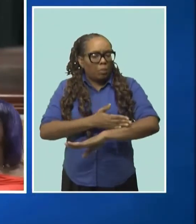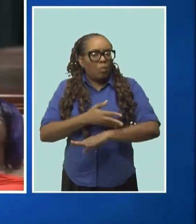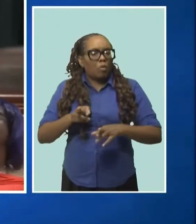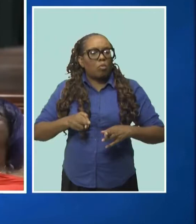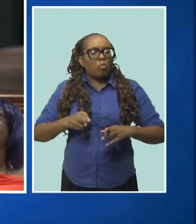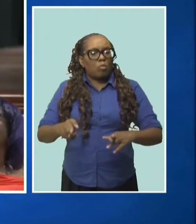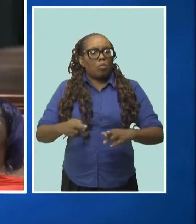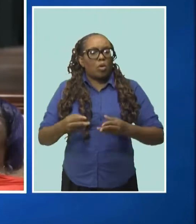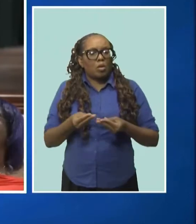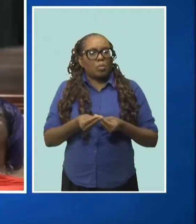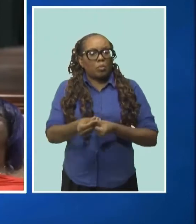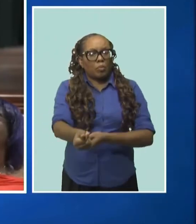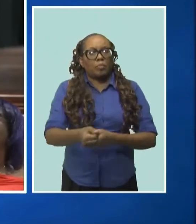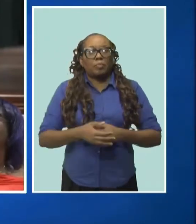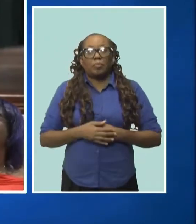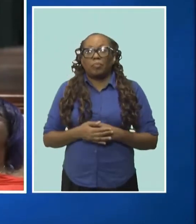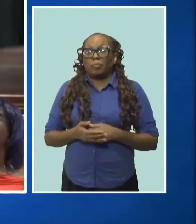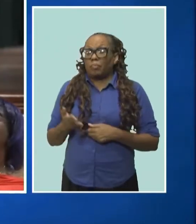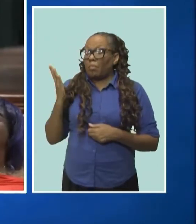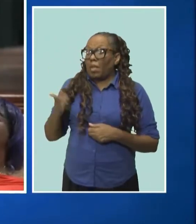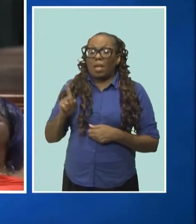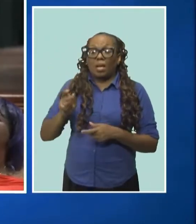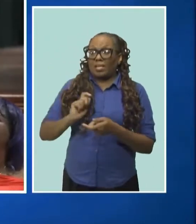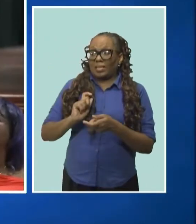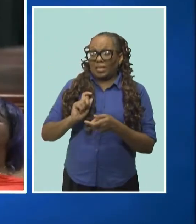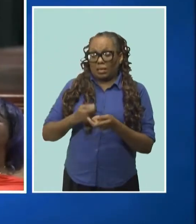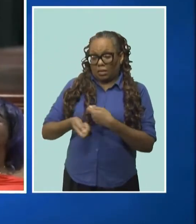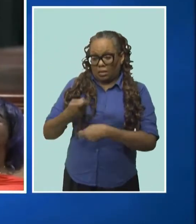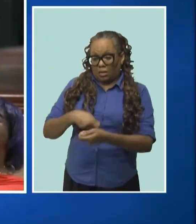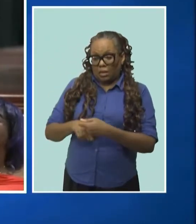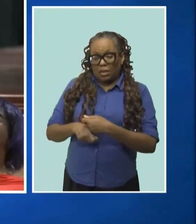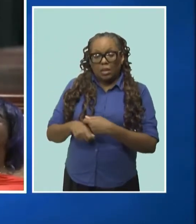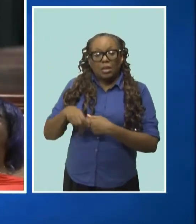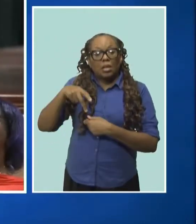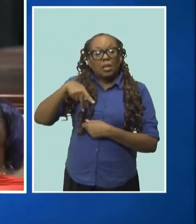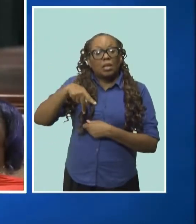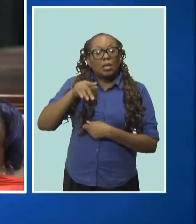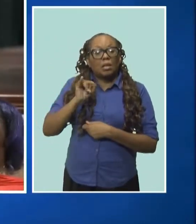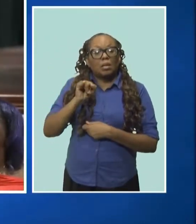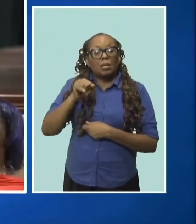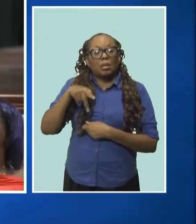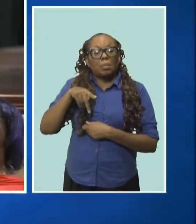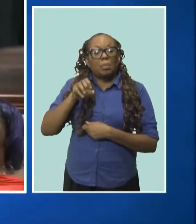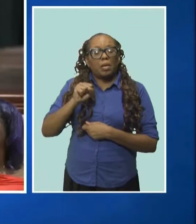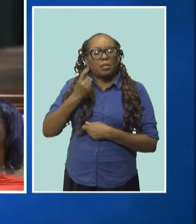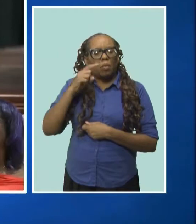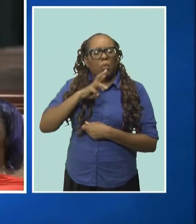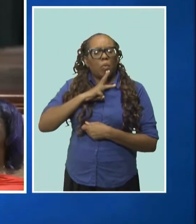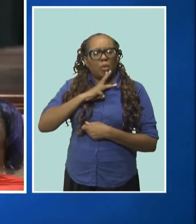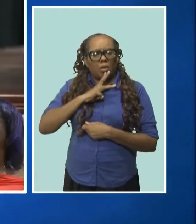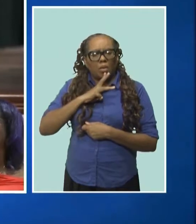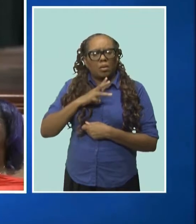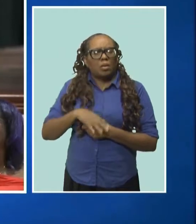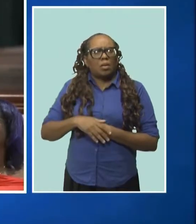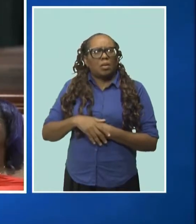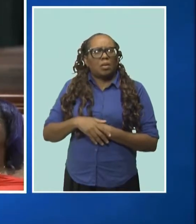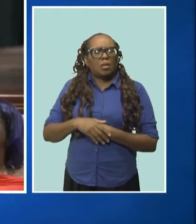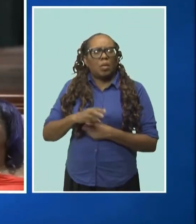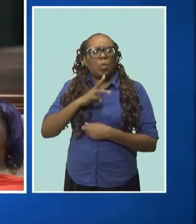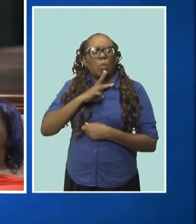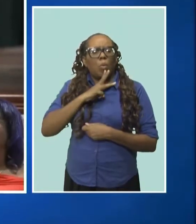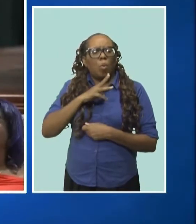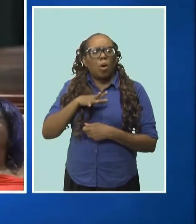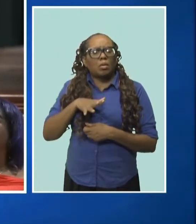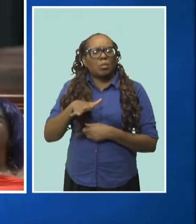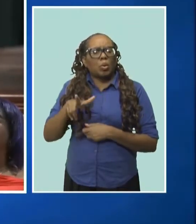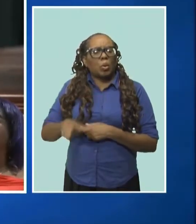change the pipes because the pipes were broken. People were getting brown water, low pressure. and so they had to change all of the